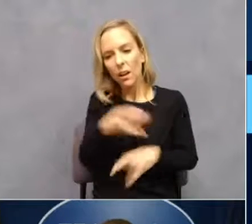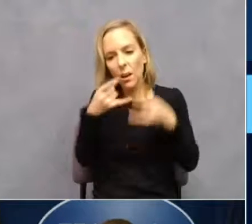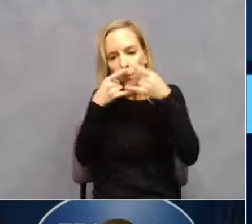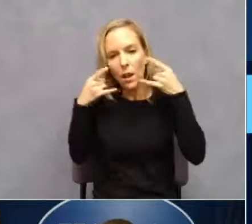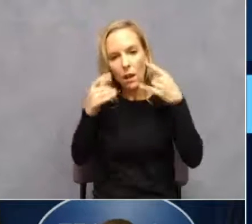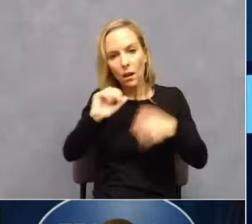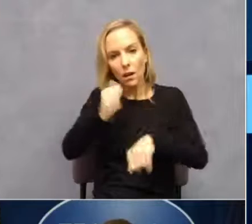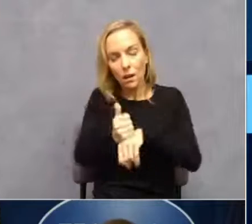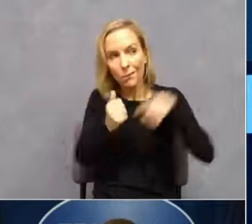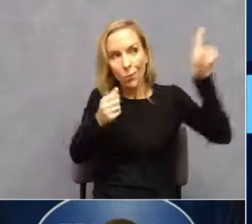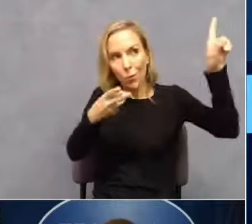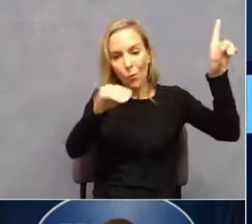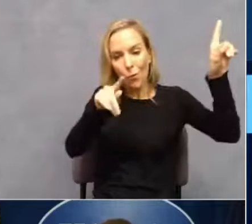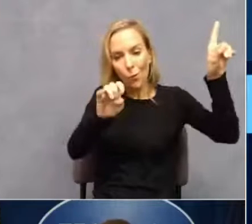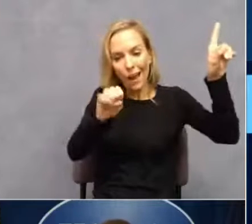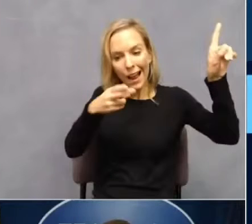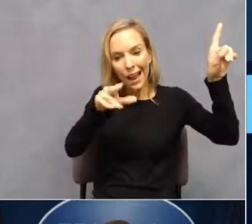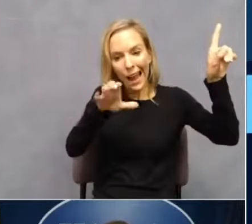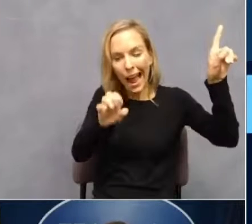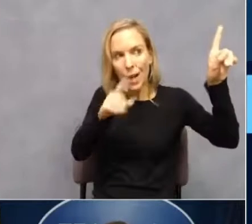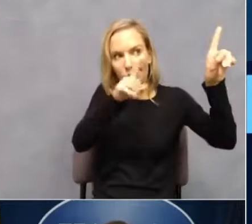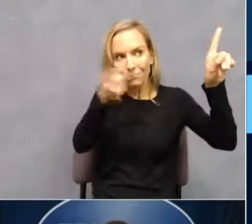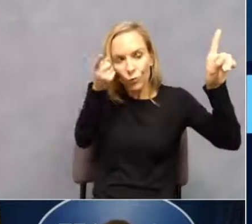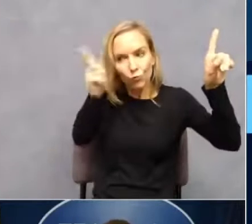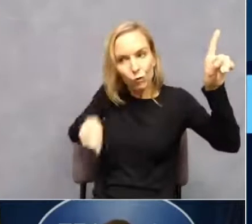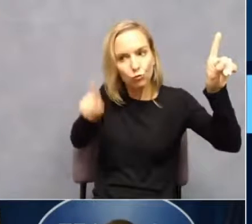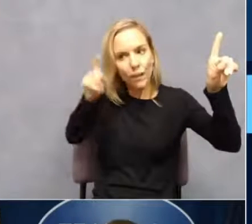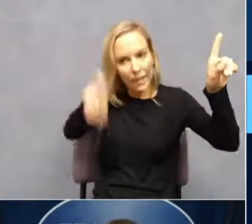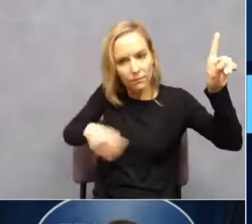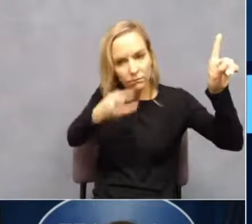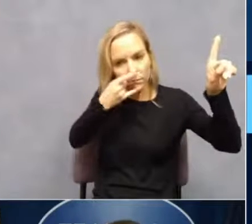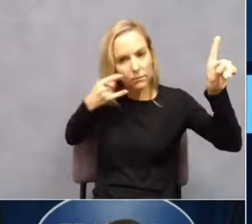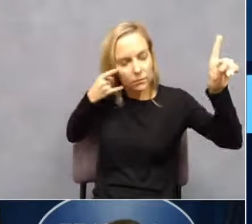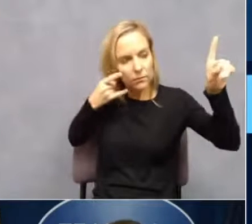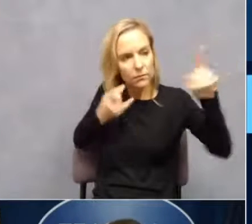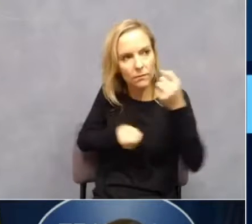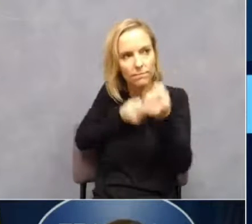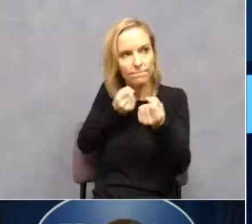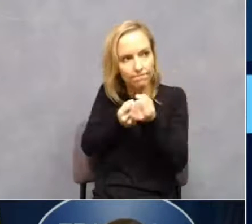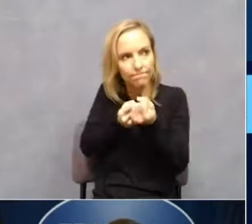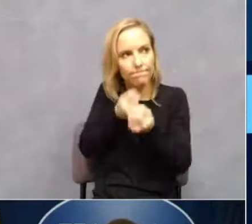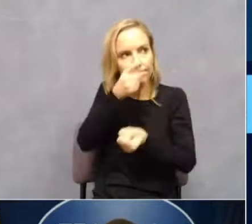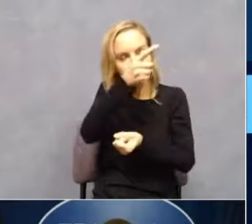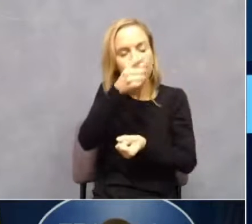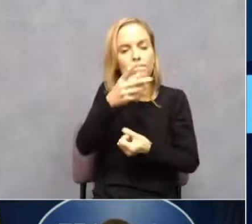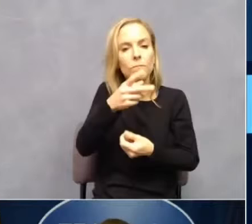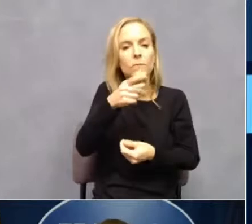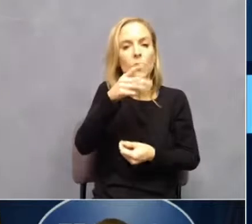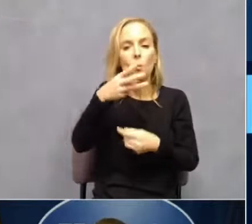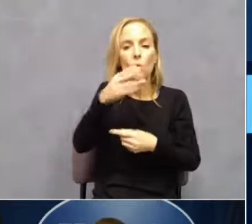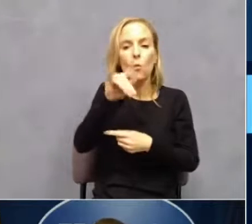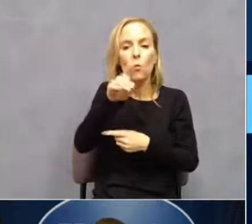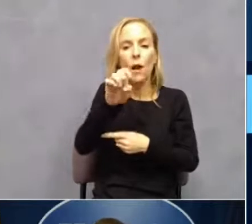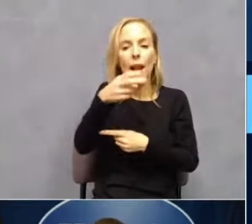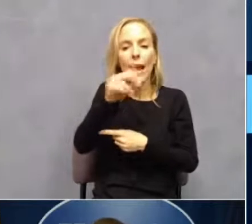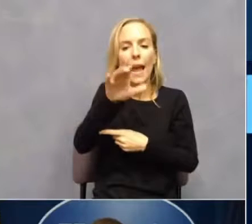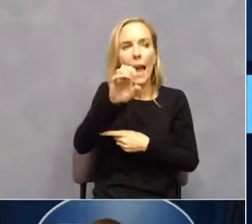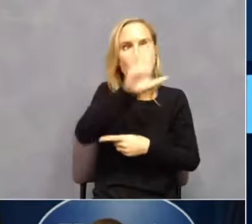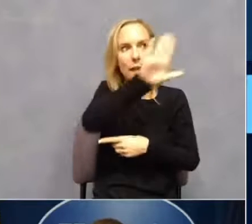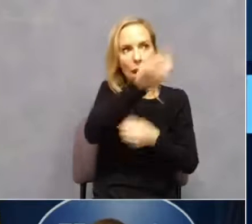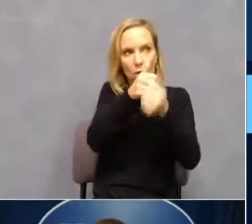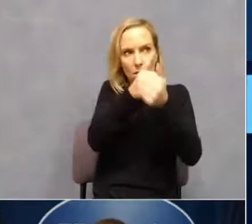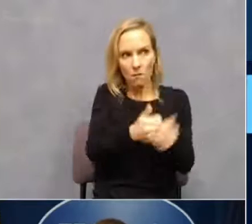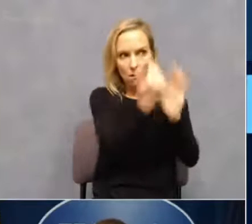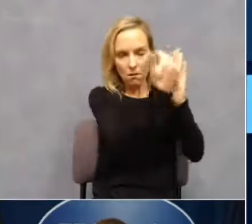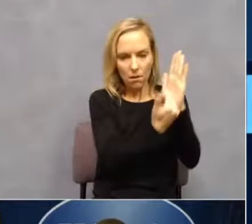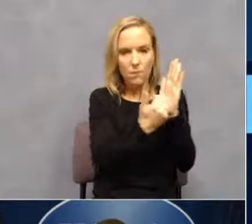does. They're in the same party. They claim to support the White House. The White House specifically says in their guidance, keep our mask mandate in